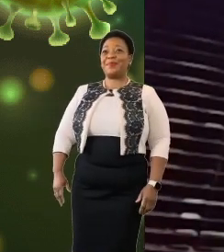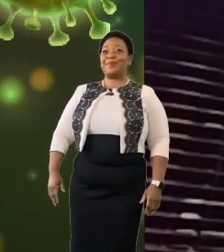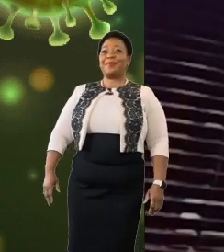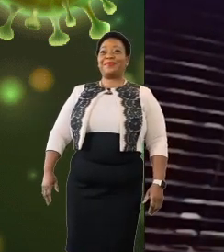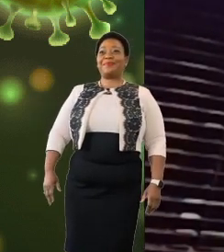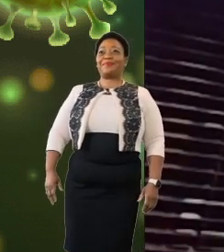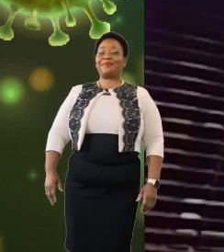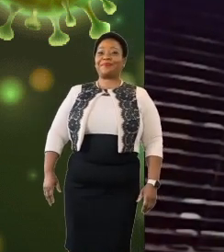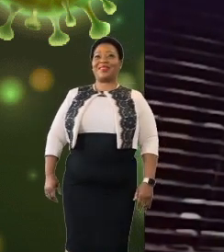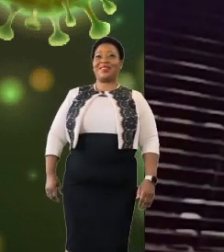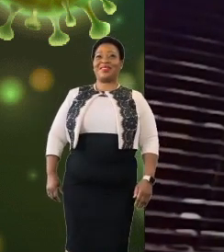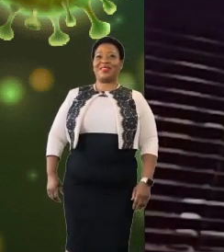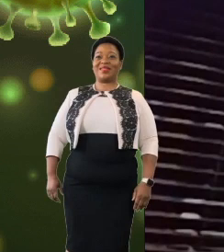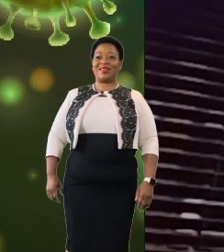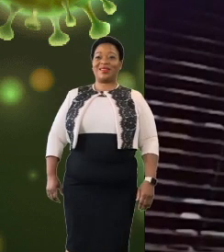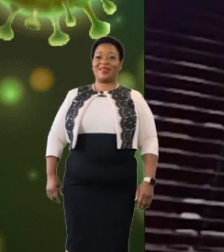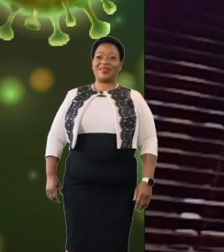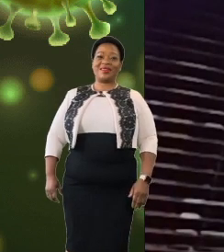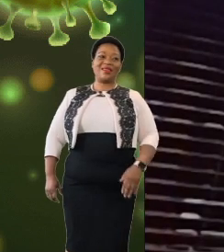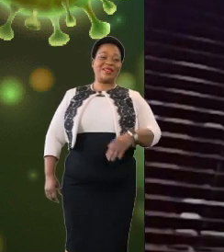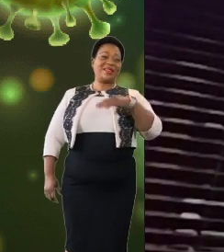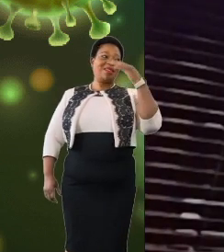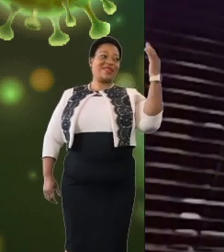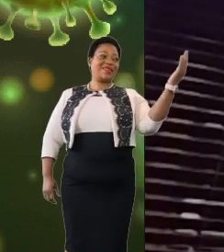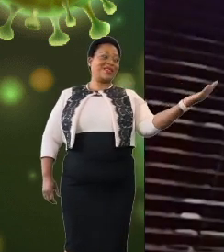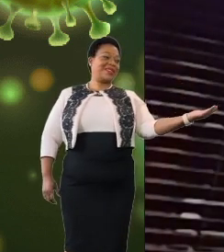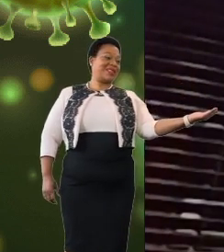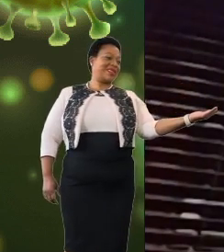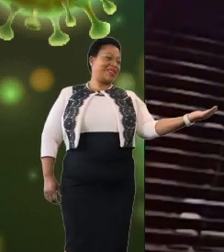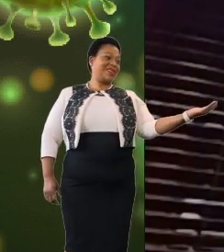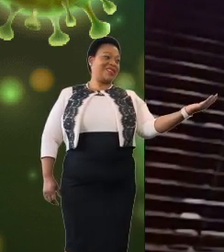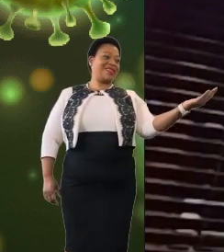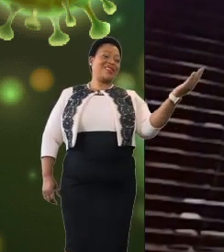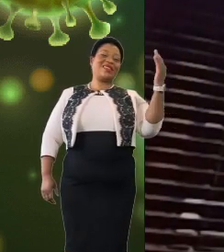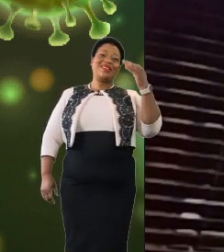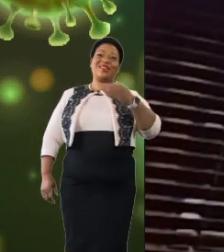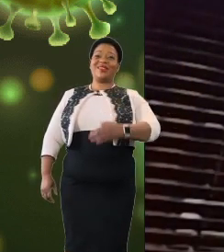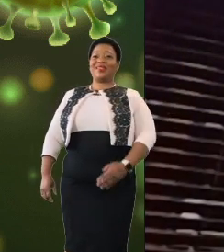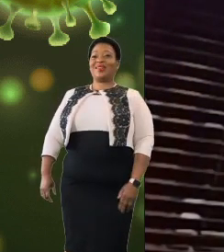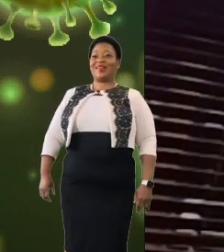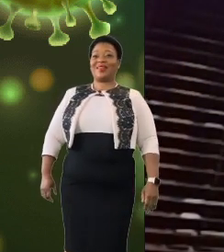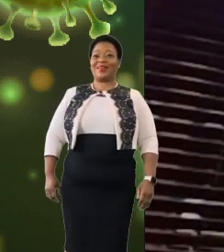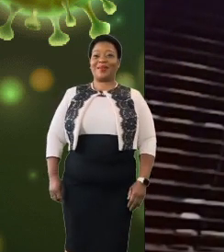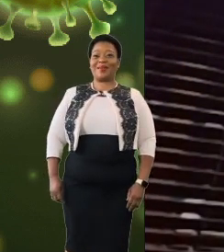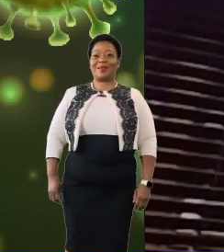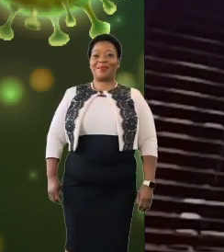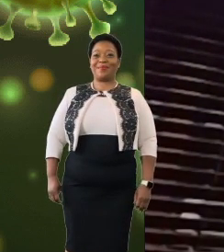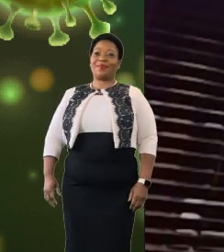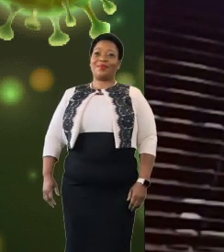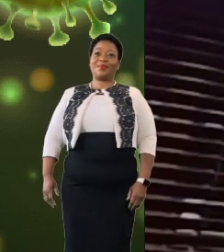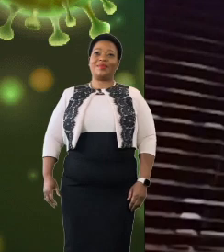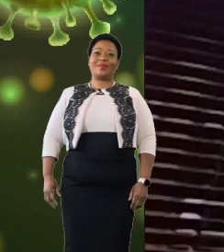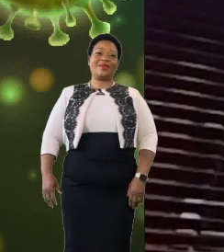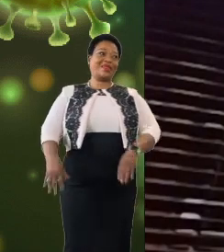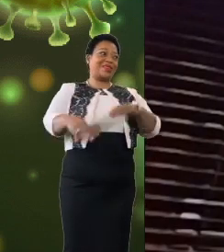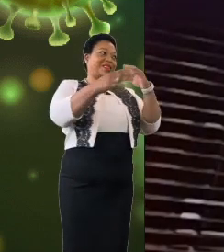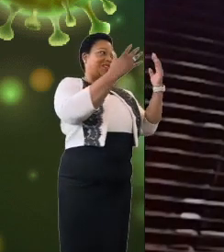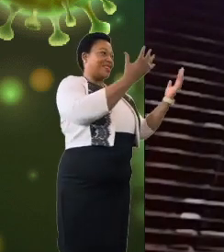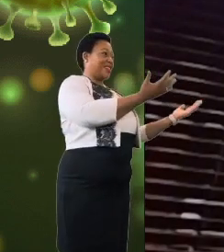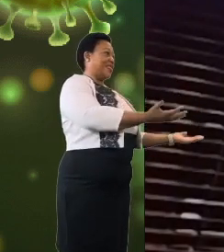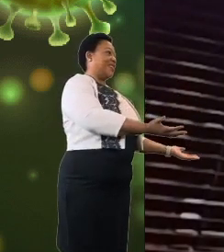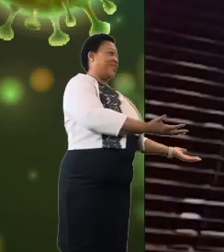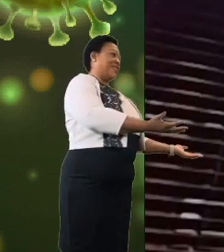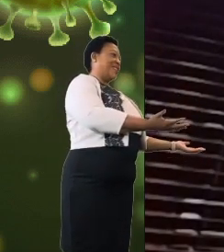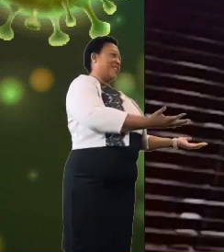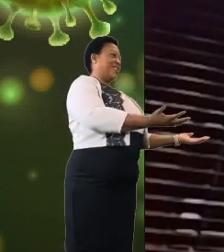lot of other very progressive ones that are open to suggestion and discussions